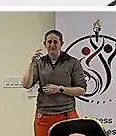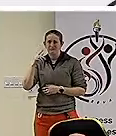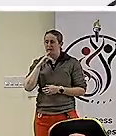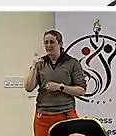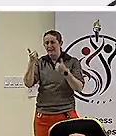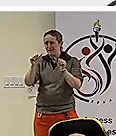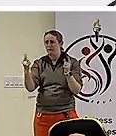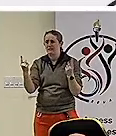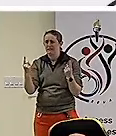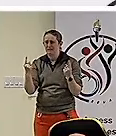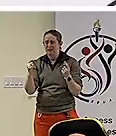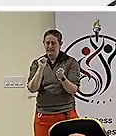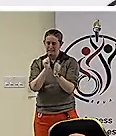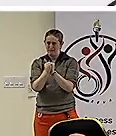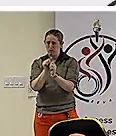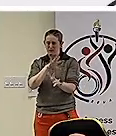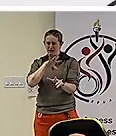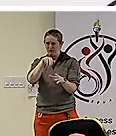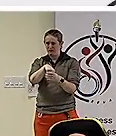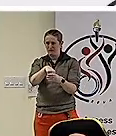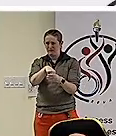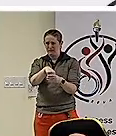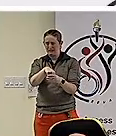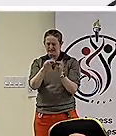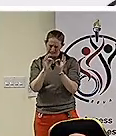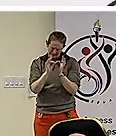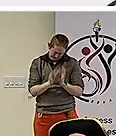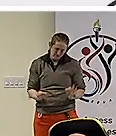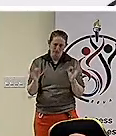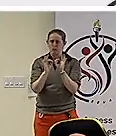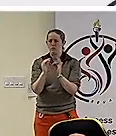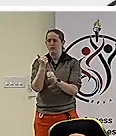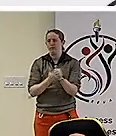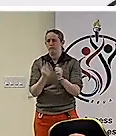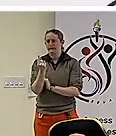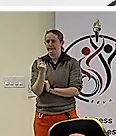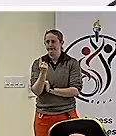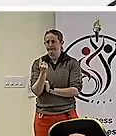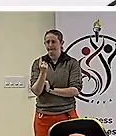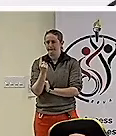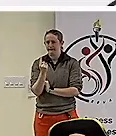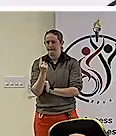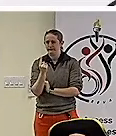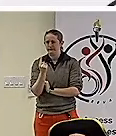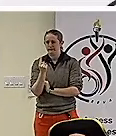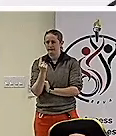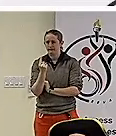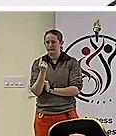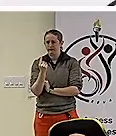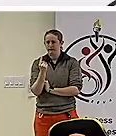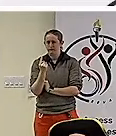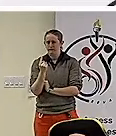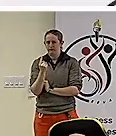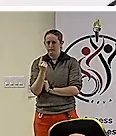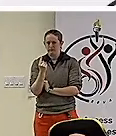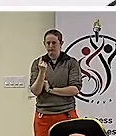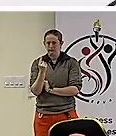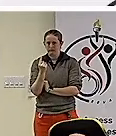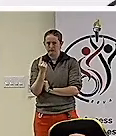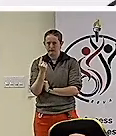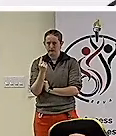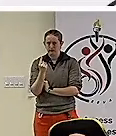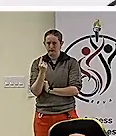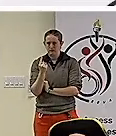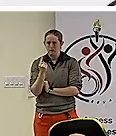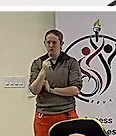Sport inclusiveness is so important to everyone, and that way they can, it's a leveling the line for everyone to